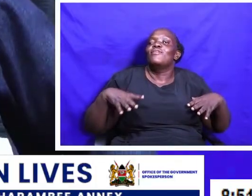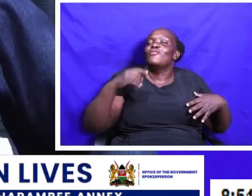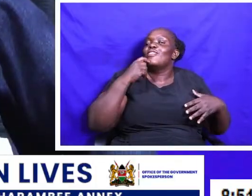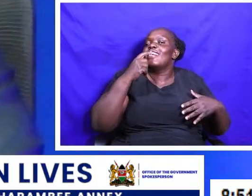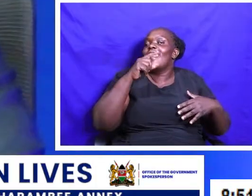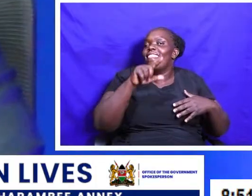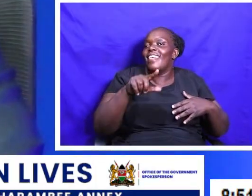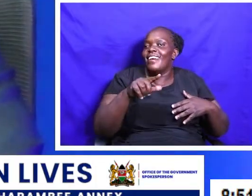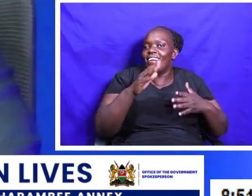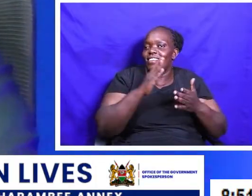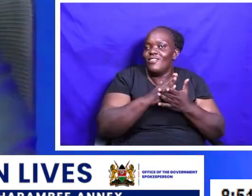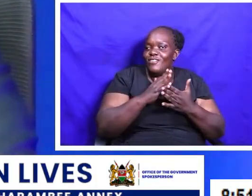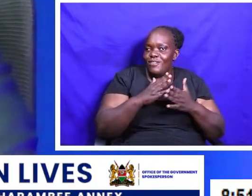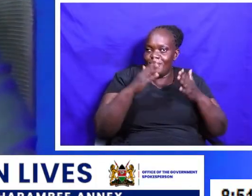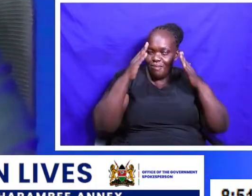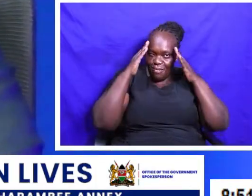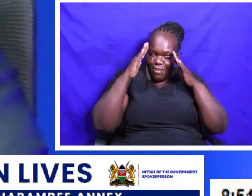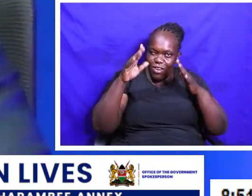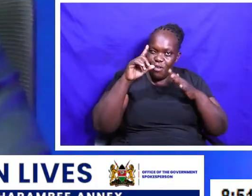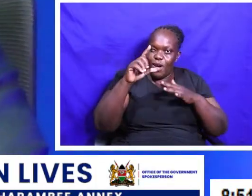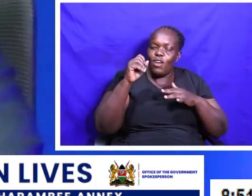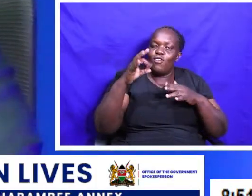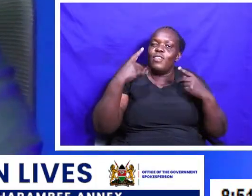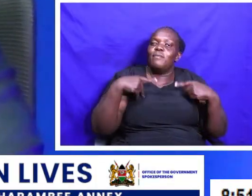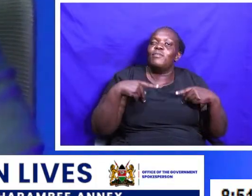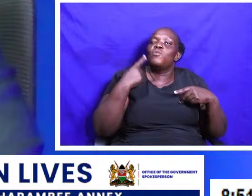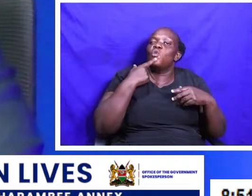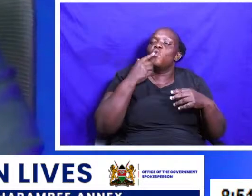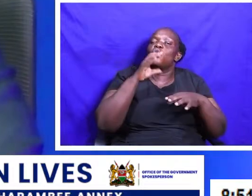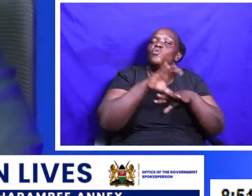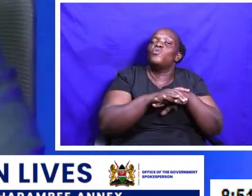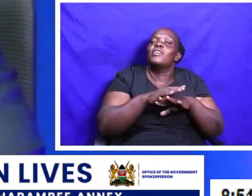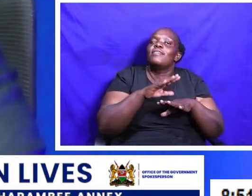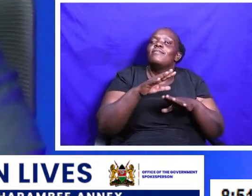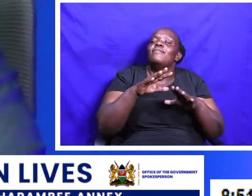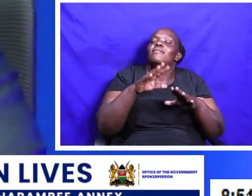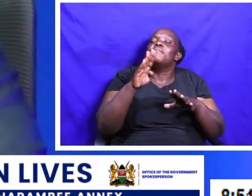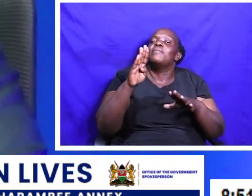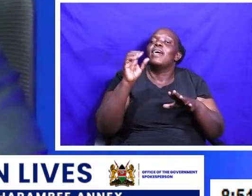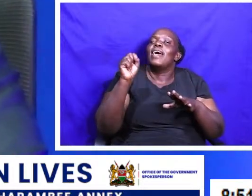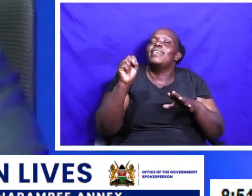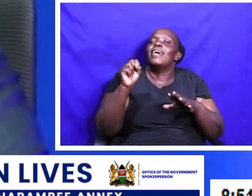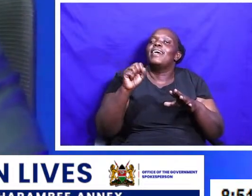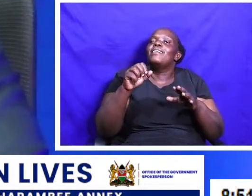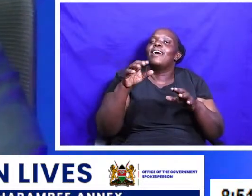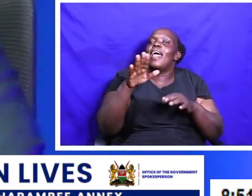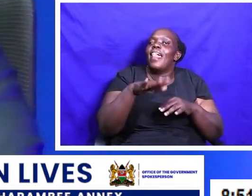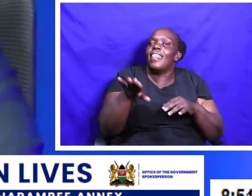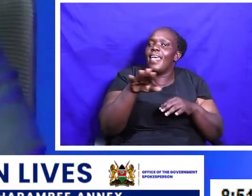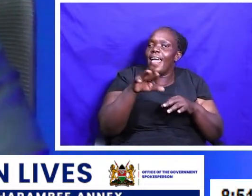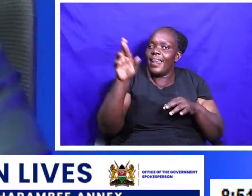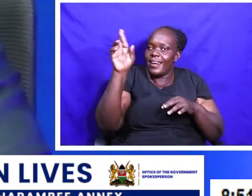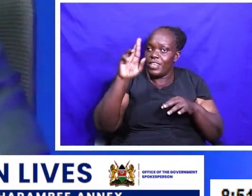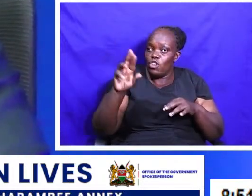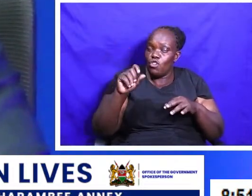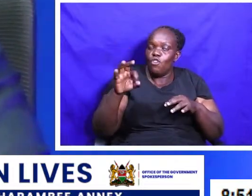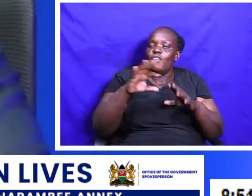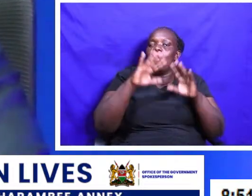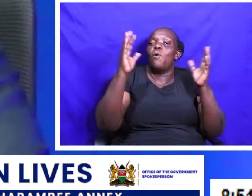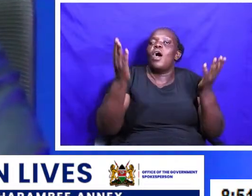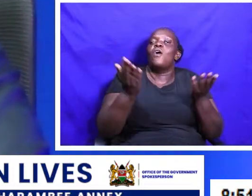am proud to say that I am one of the people who took BSF farming to the Pacific region of the